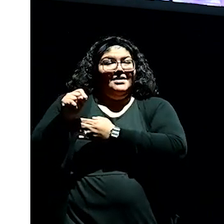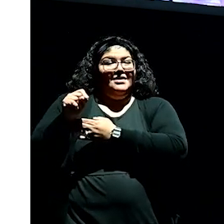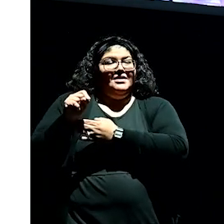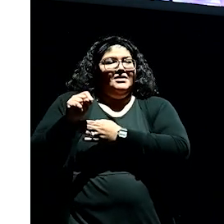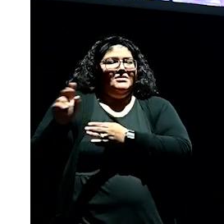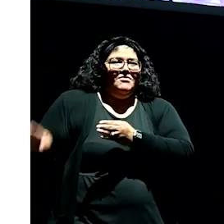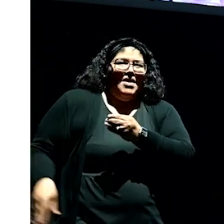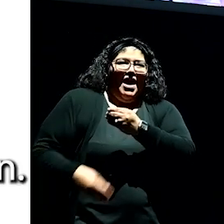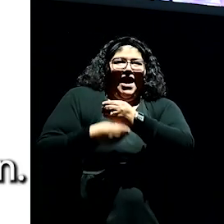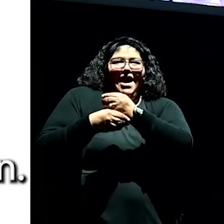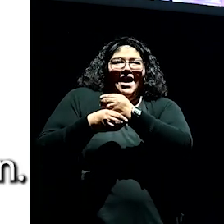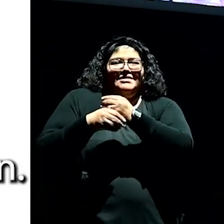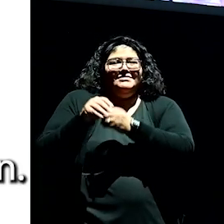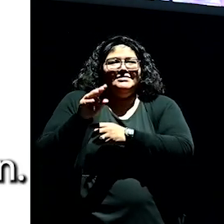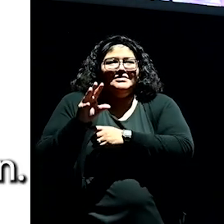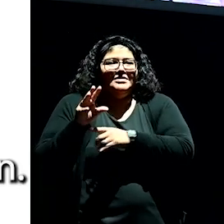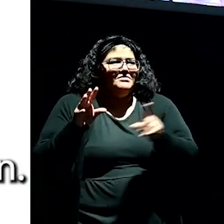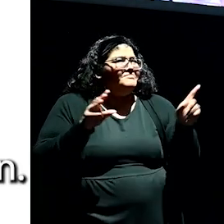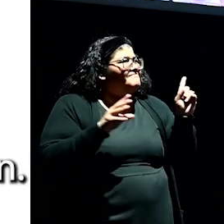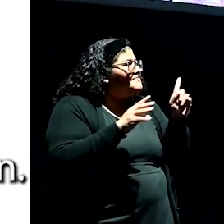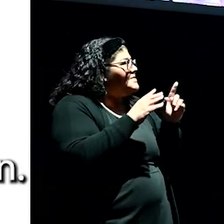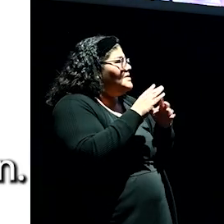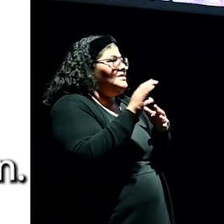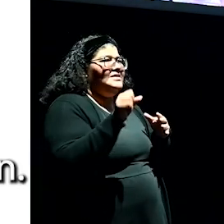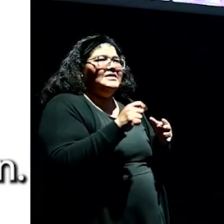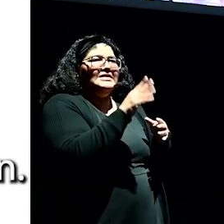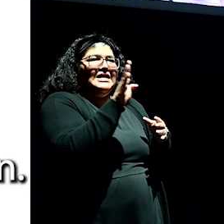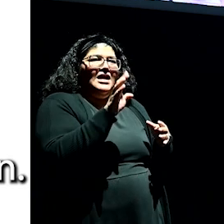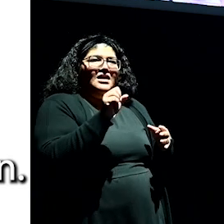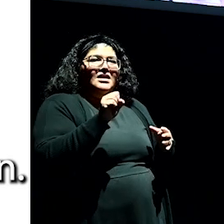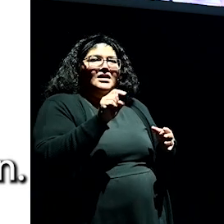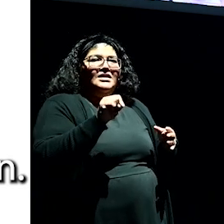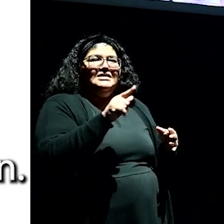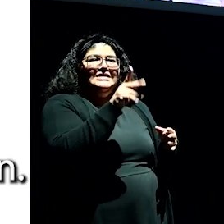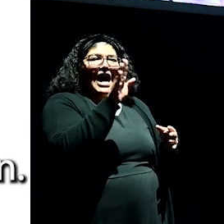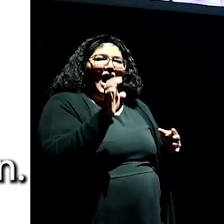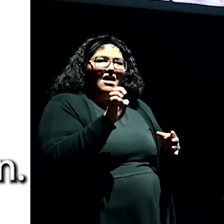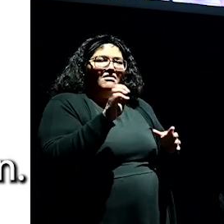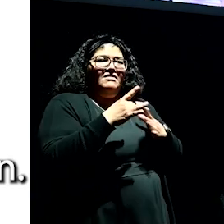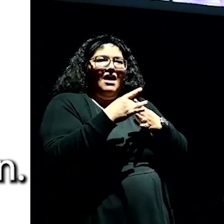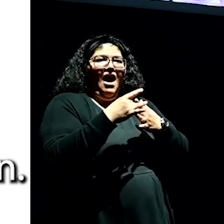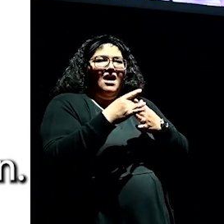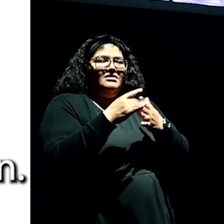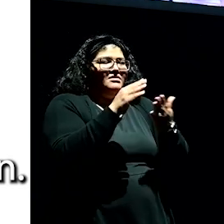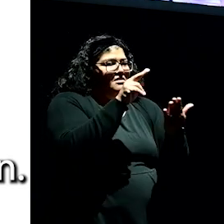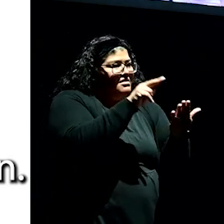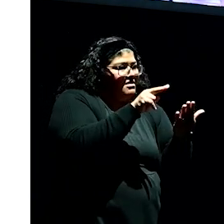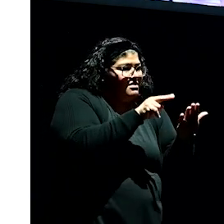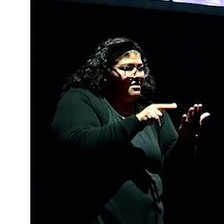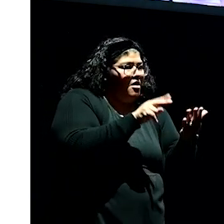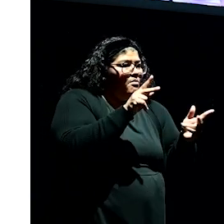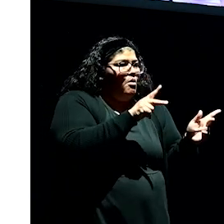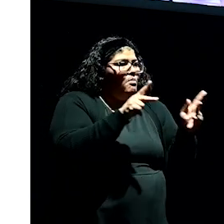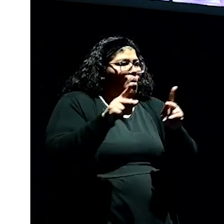create style guides with specific directions of proportions and scale and